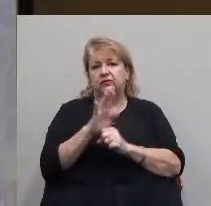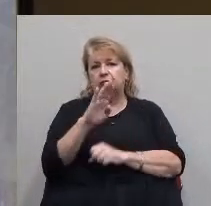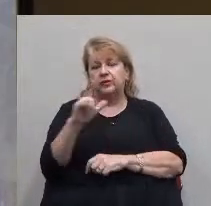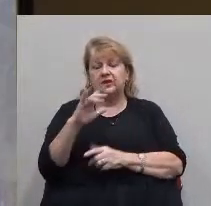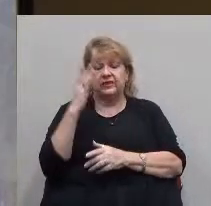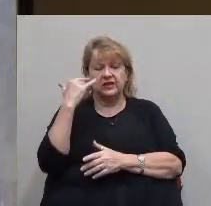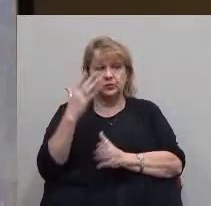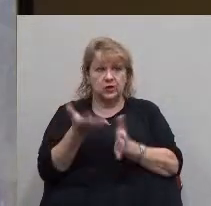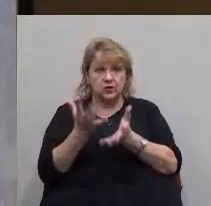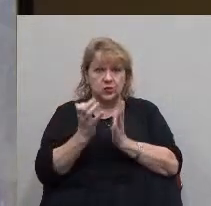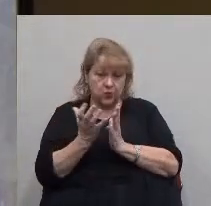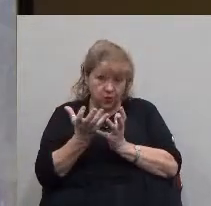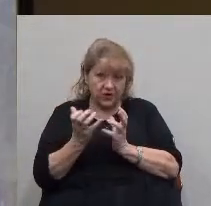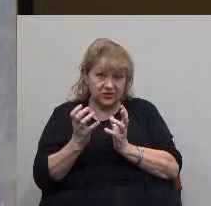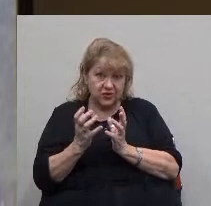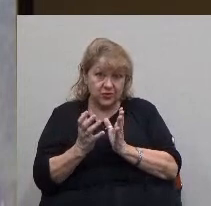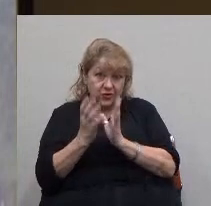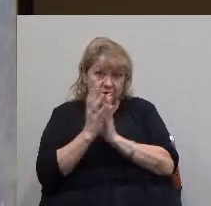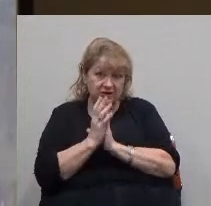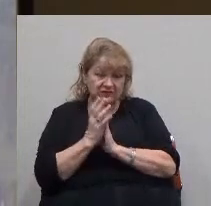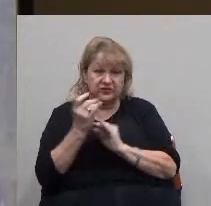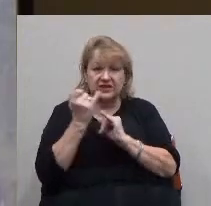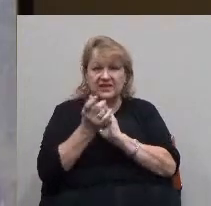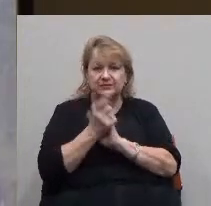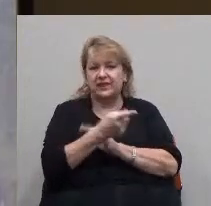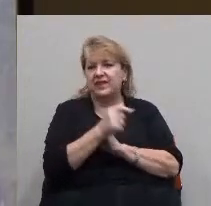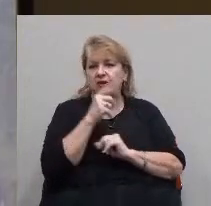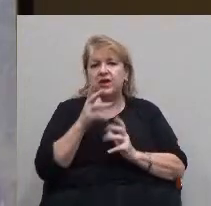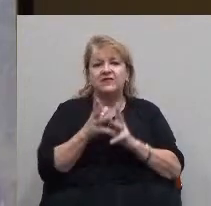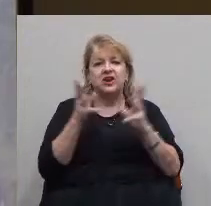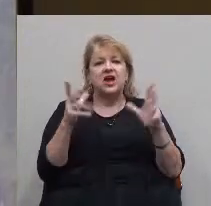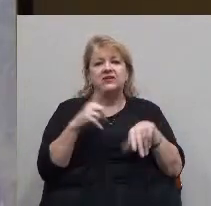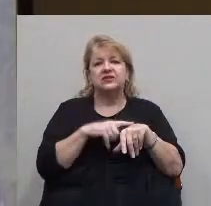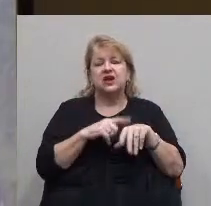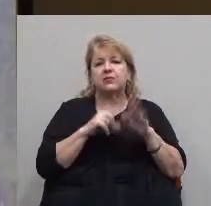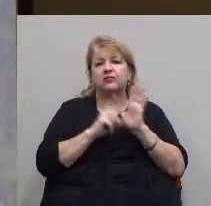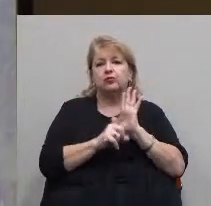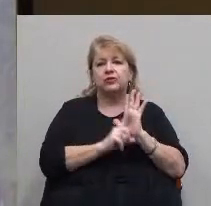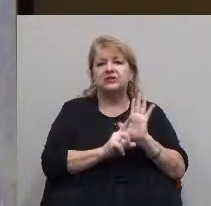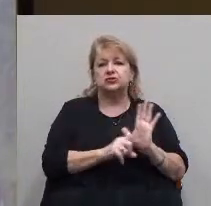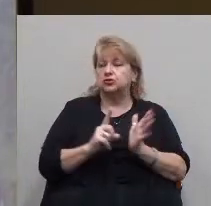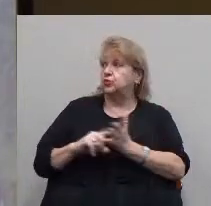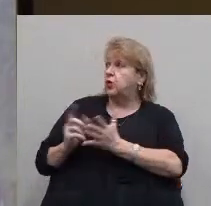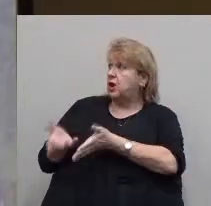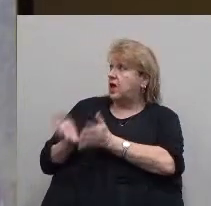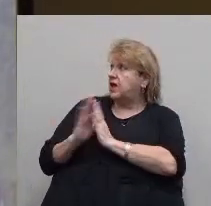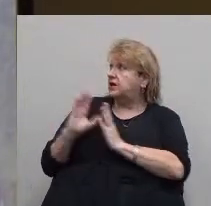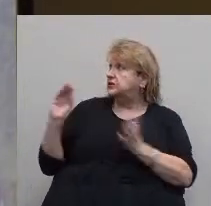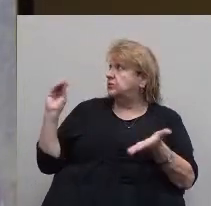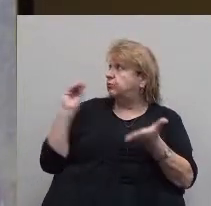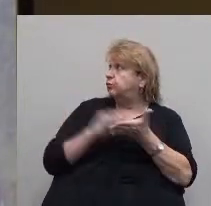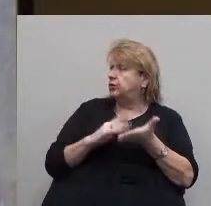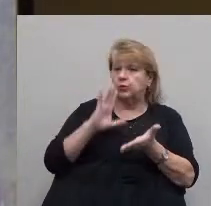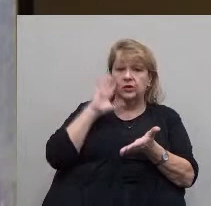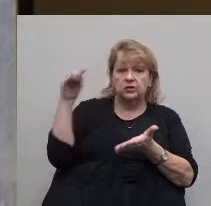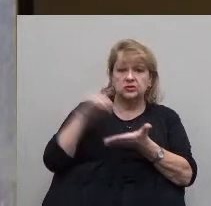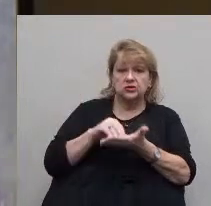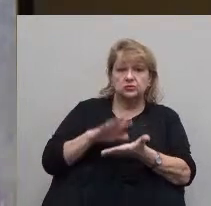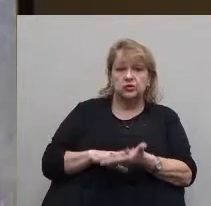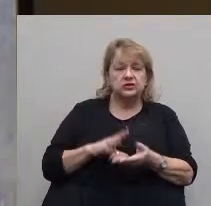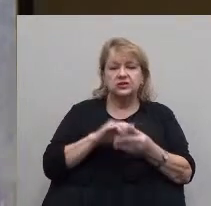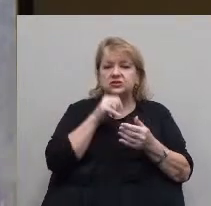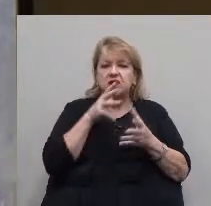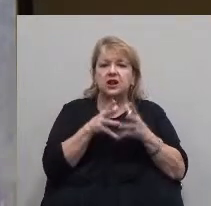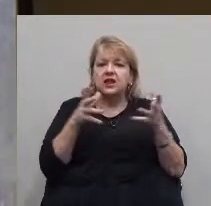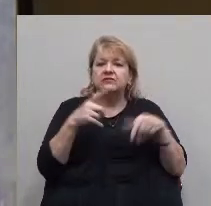if it's the last minute, then they don't have a lot of time to research to put into your bill, and they're going to put exactly what you will ask for in the bill.